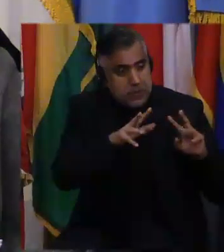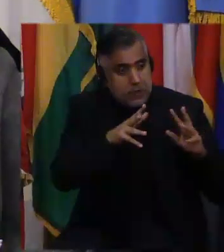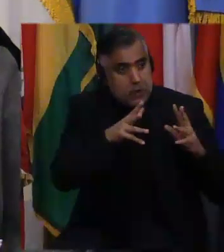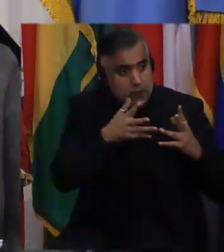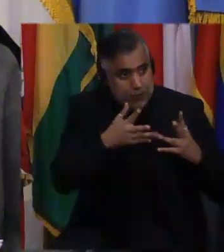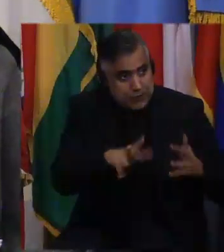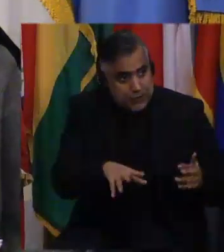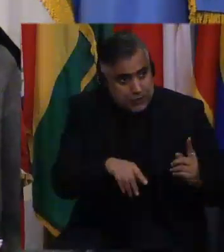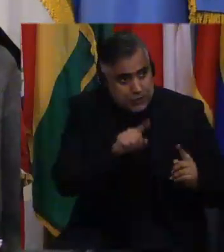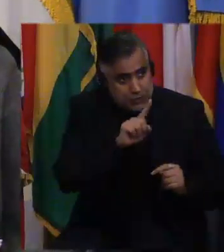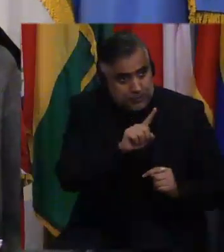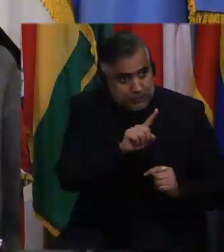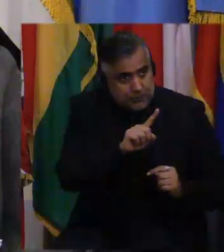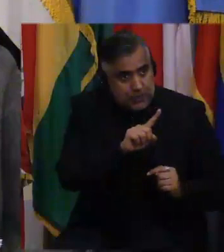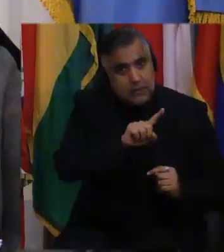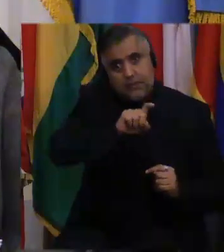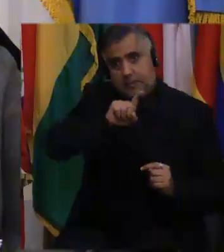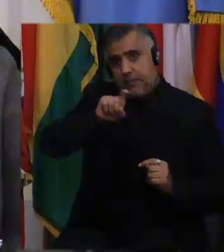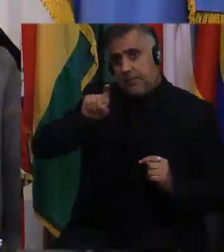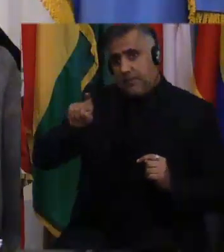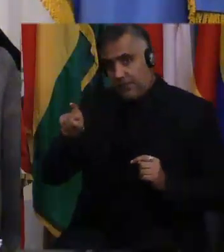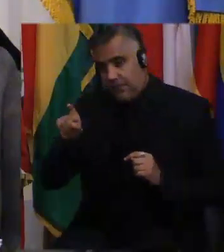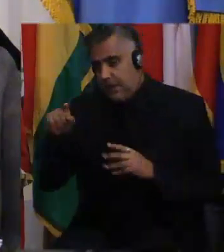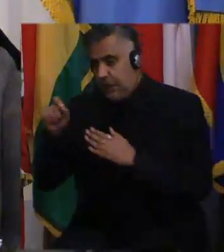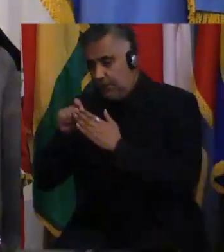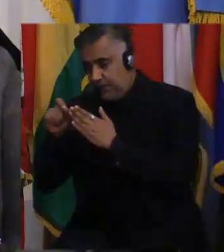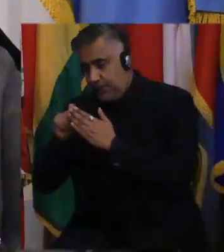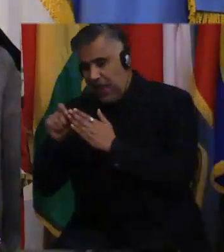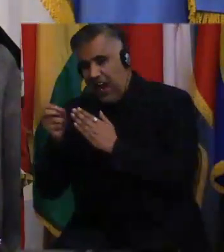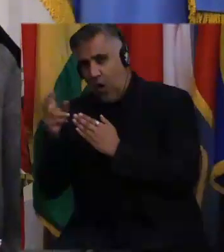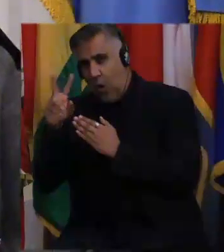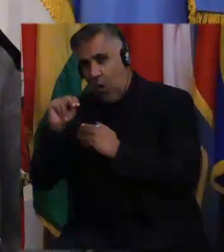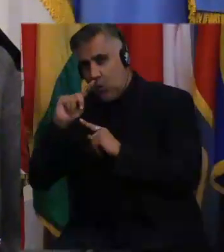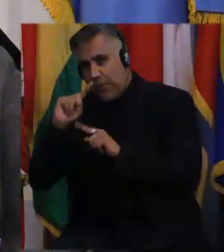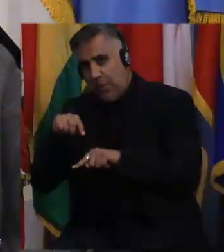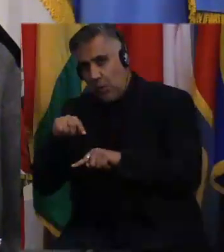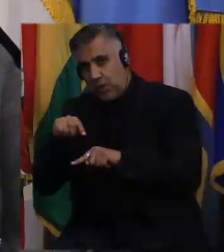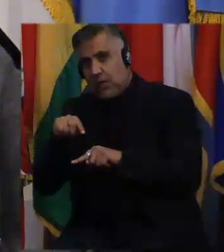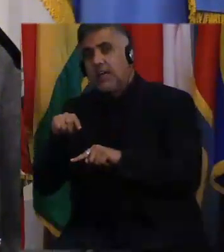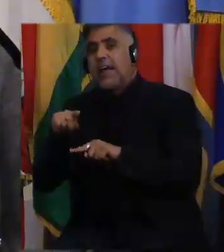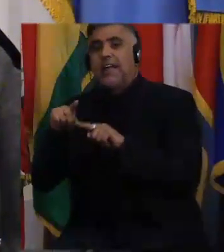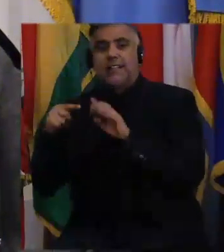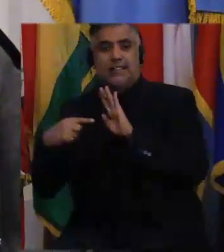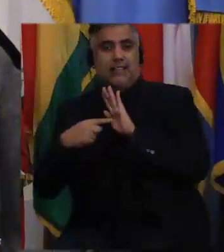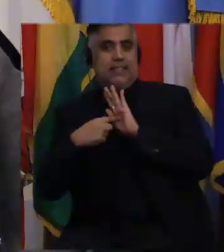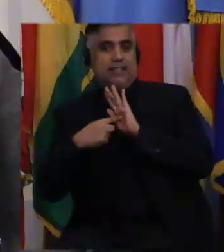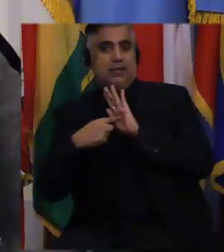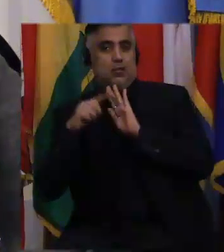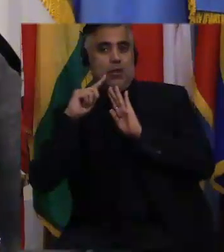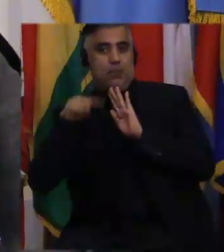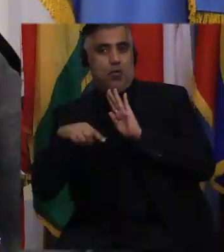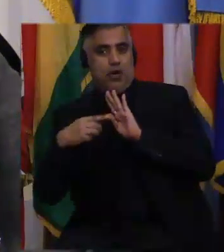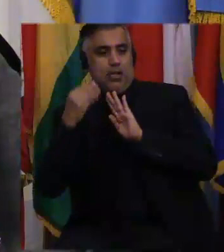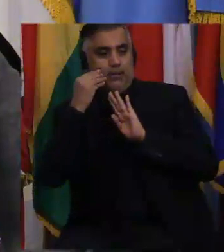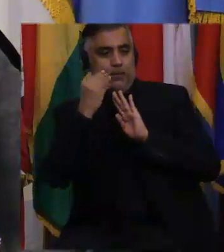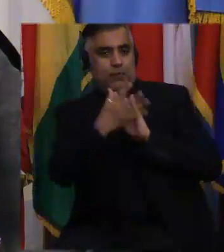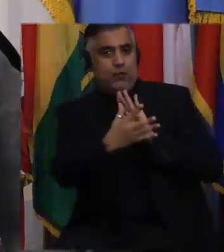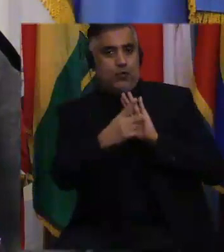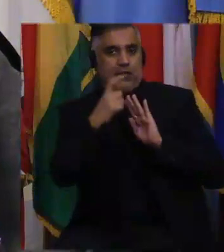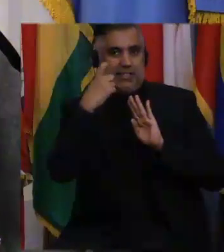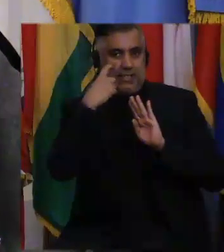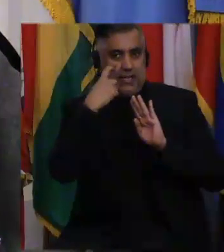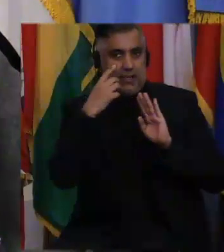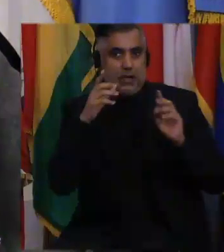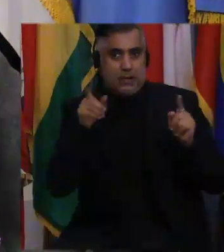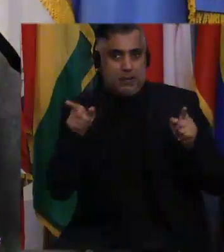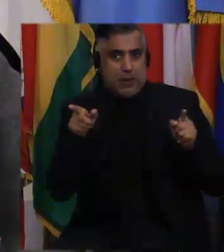also done, GREVIO produces its own report, which then is communicated to the state party